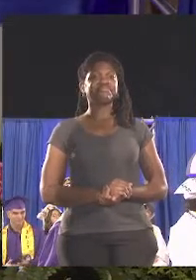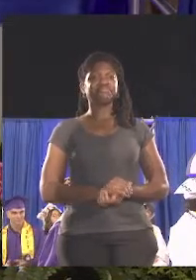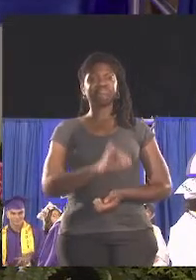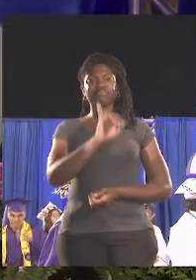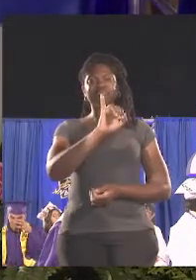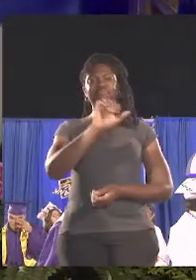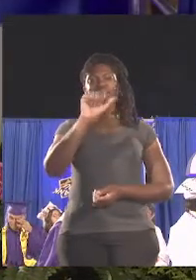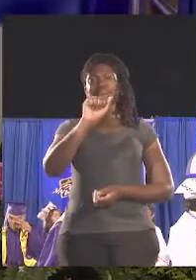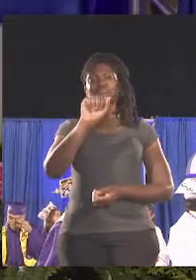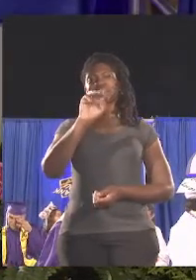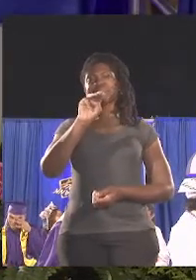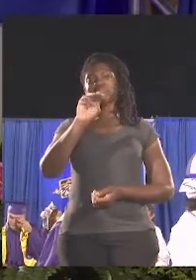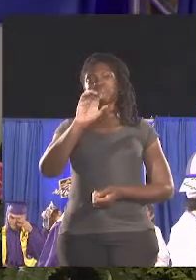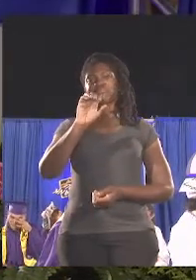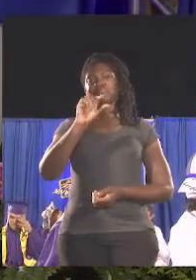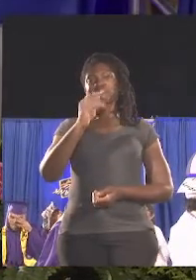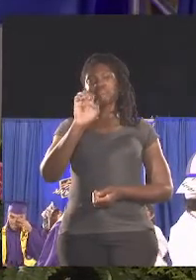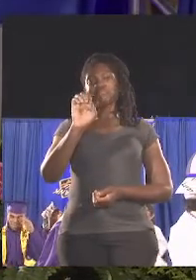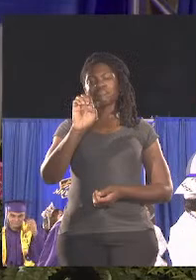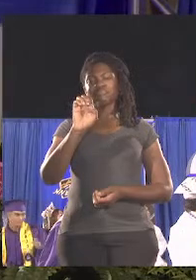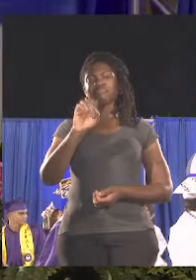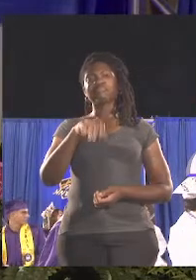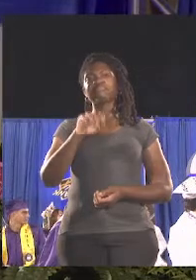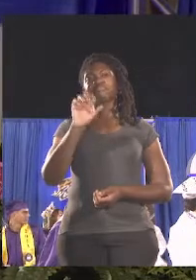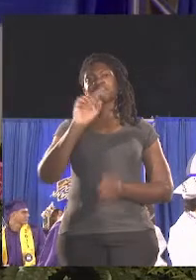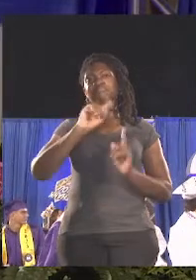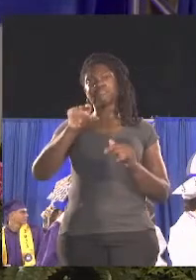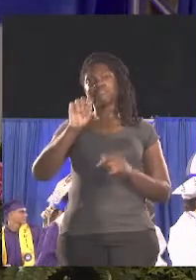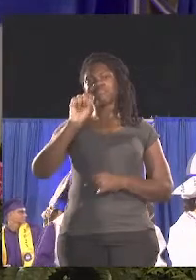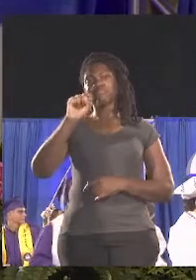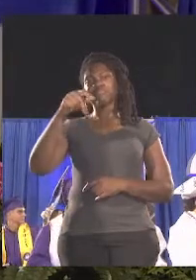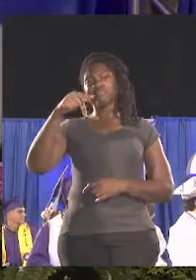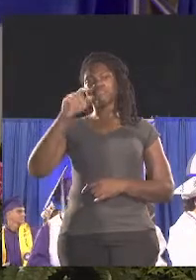Isaac A. McBee, St. Philip's College.